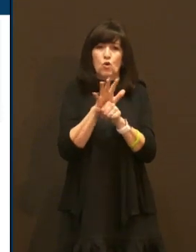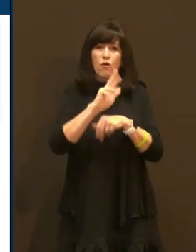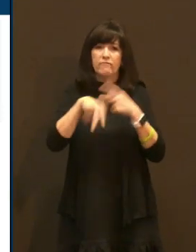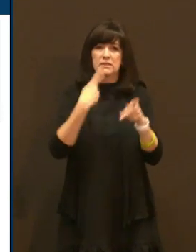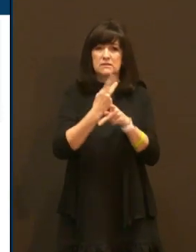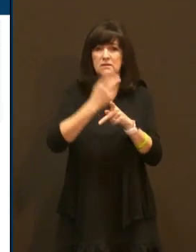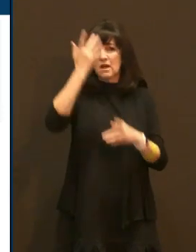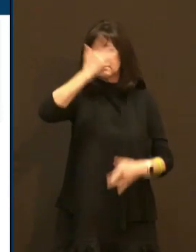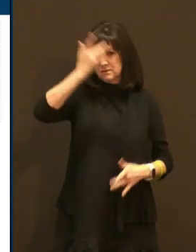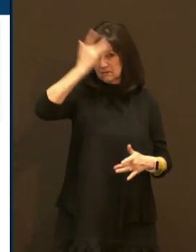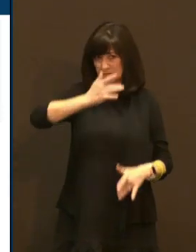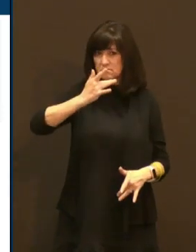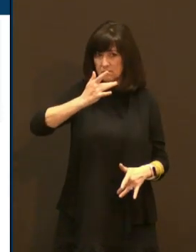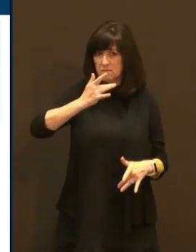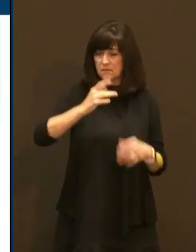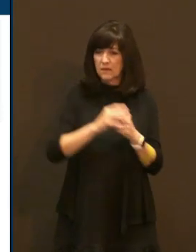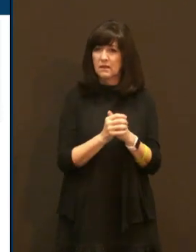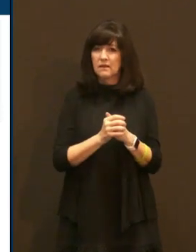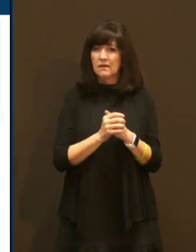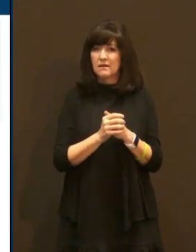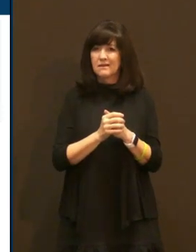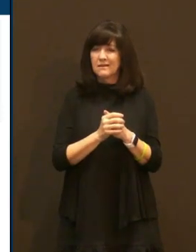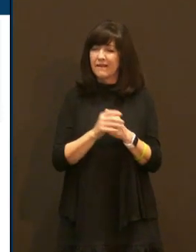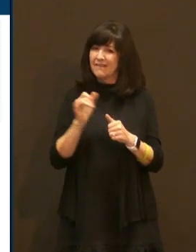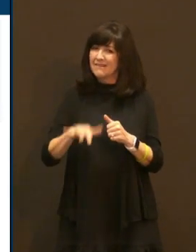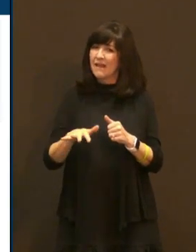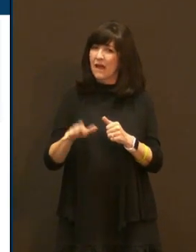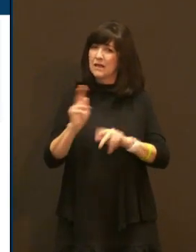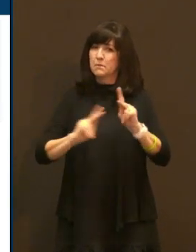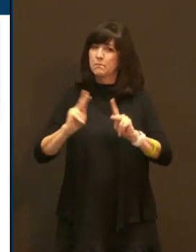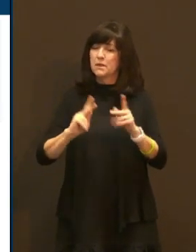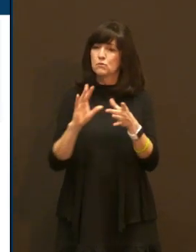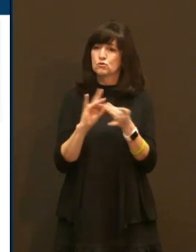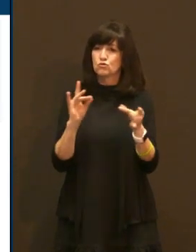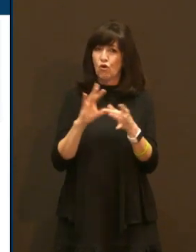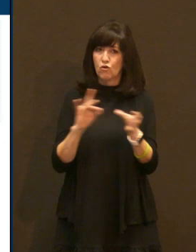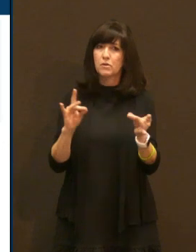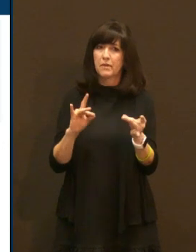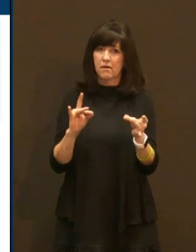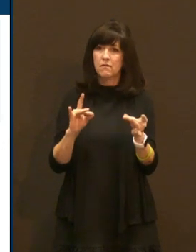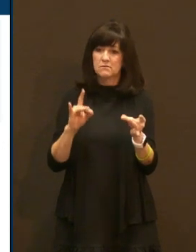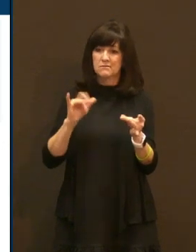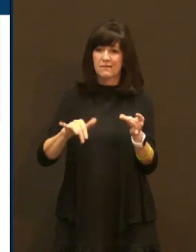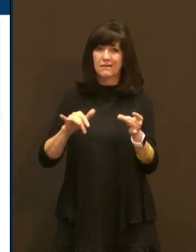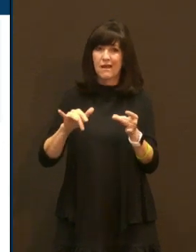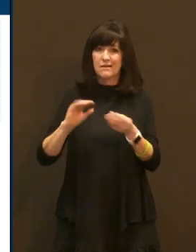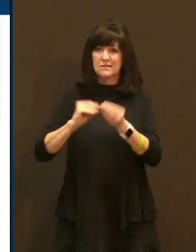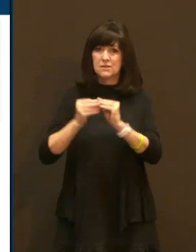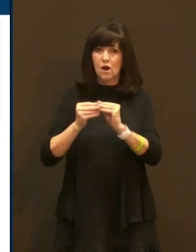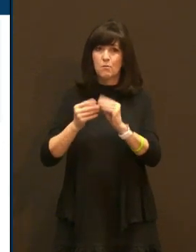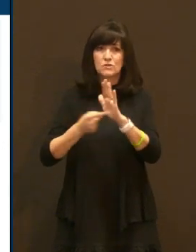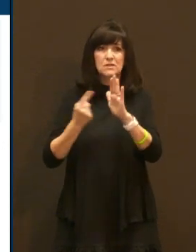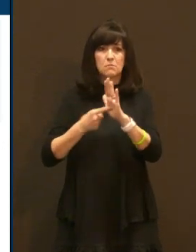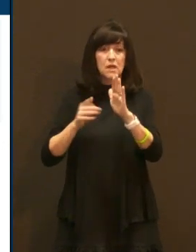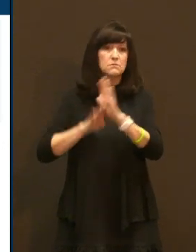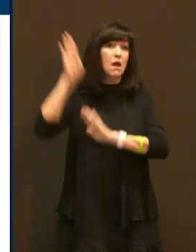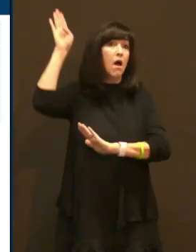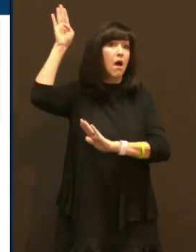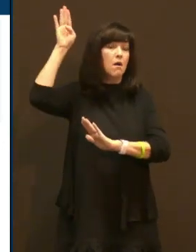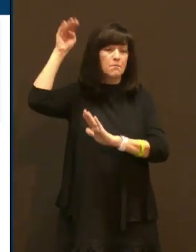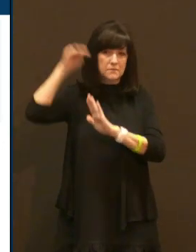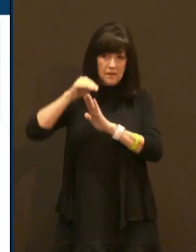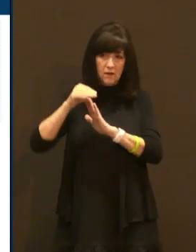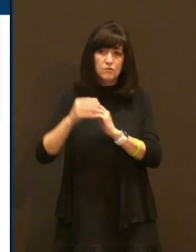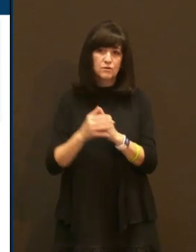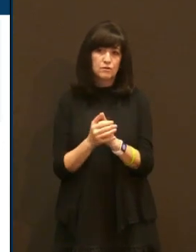talk about all the time in terms of peaking and then reducing as time goes by. And of course, cumulative cases